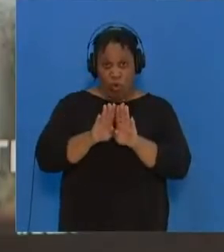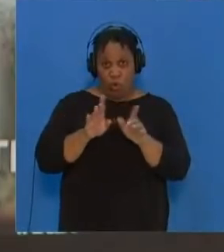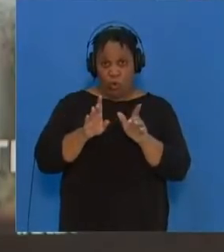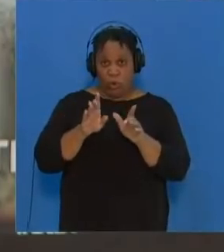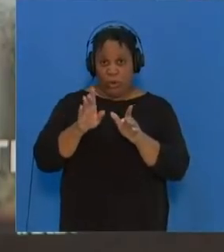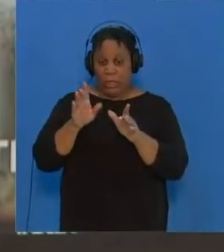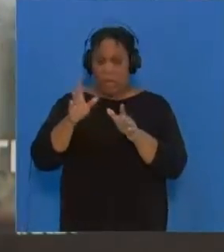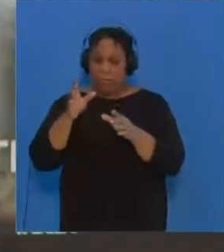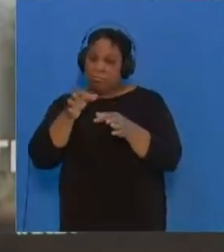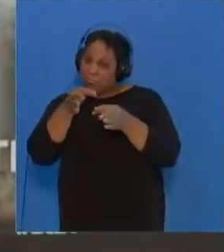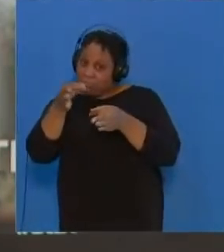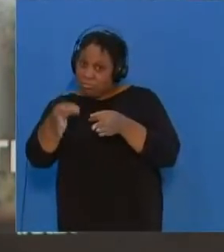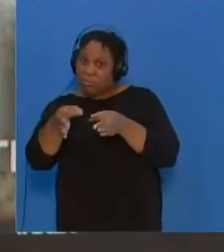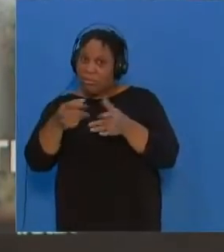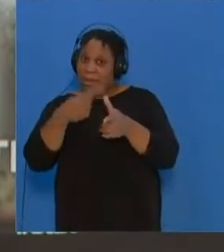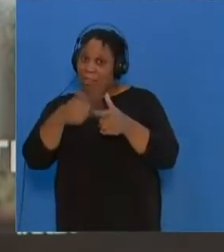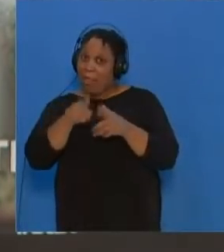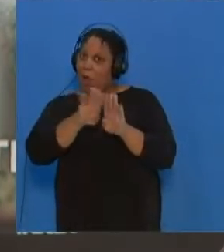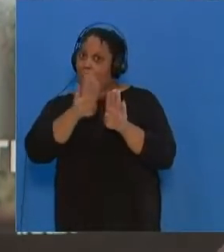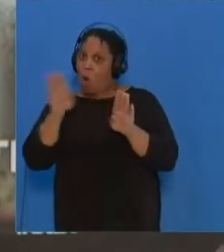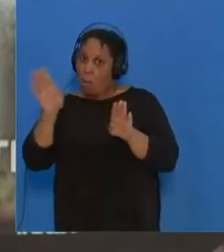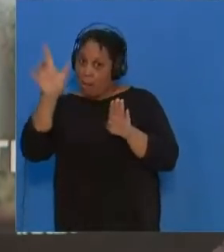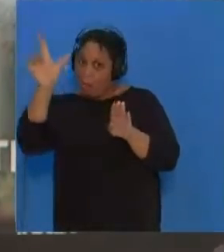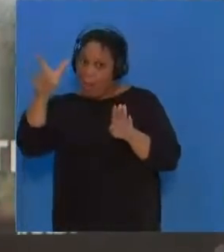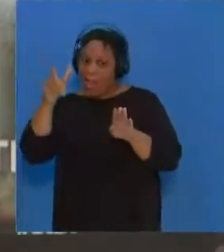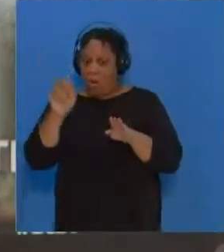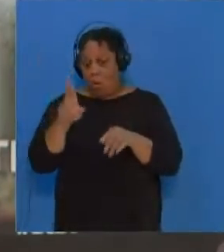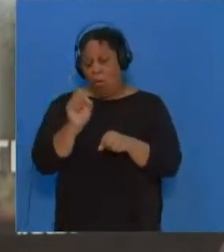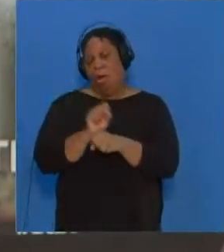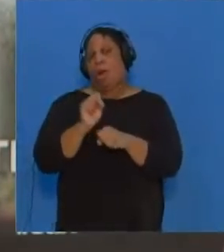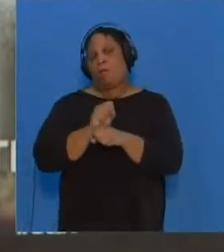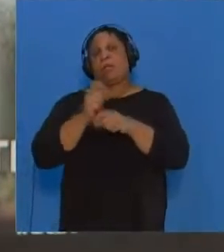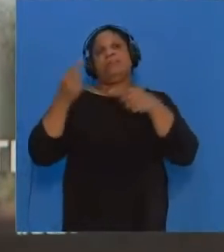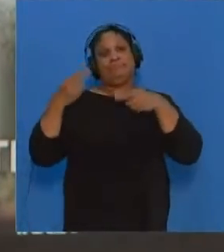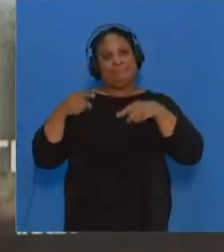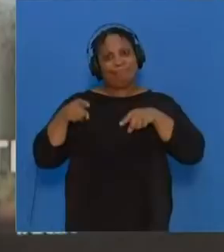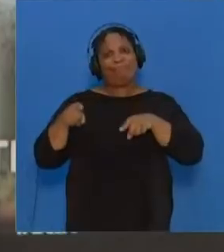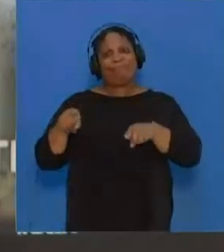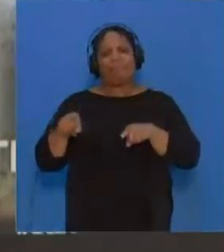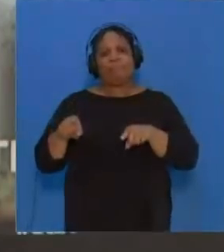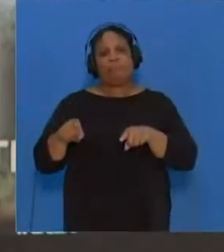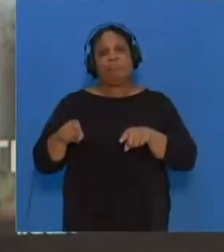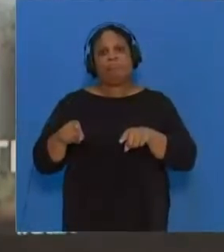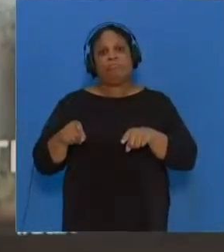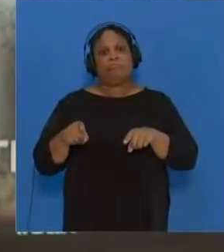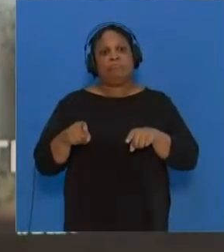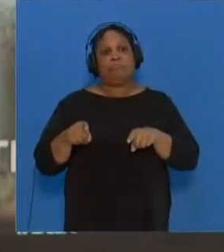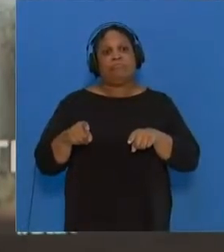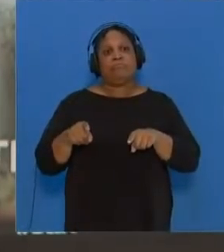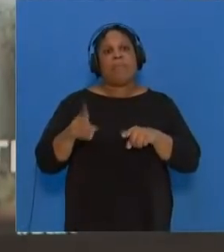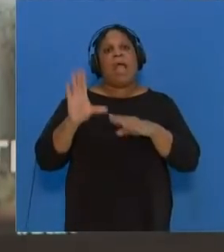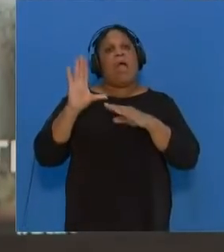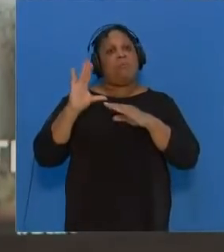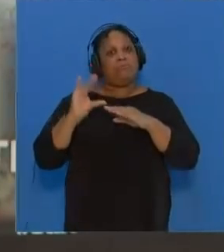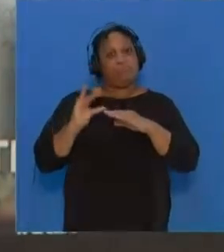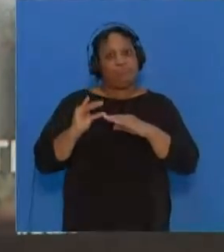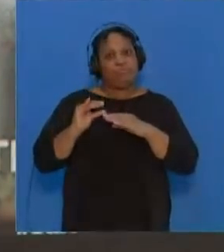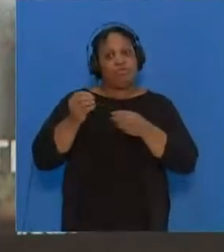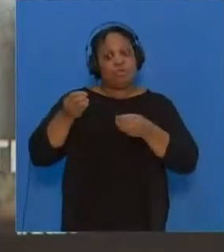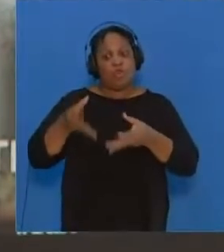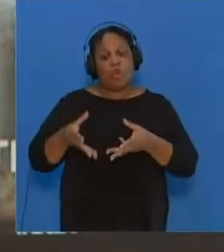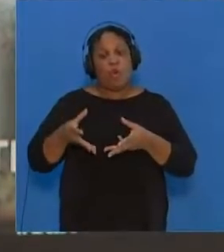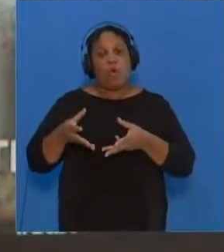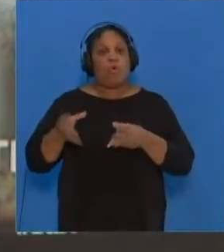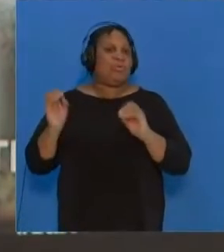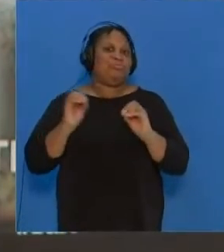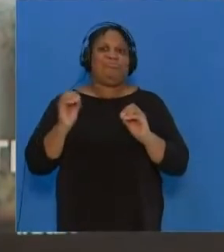reopen, or whether it will cost less to operate during at a reduced loss or